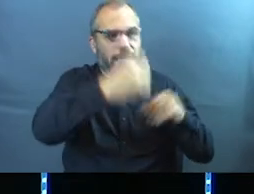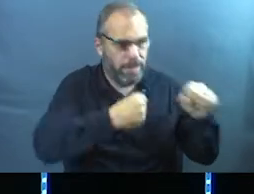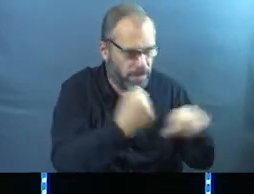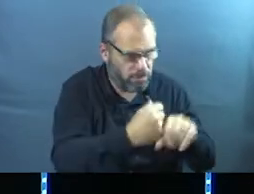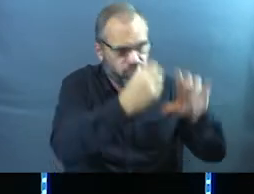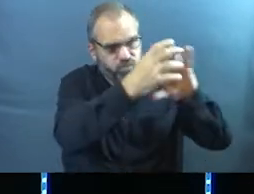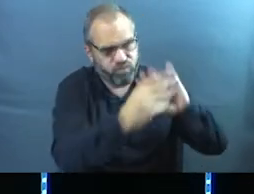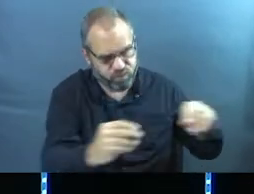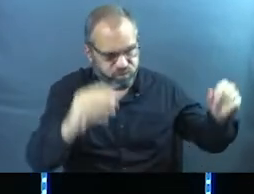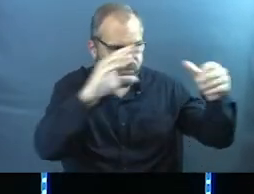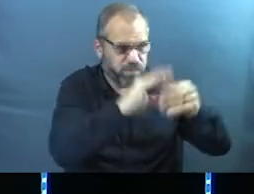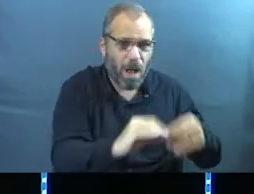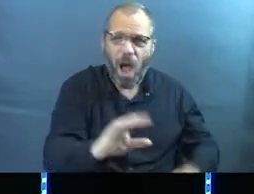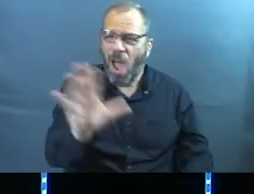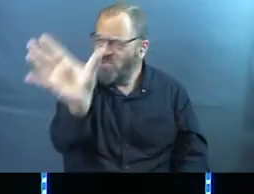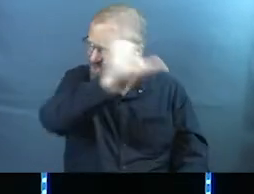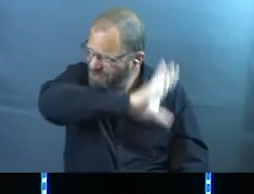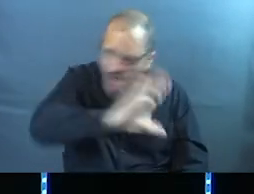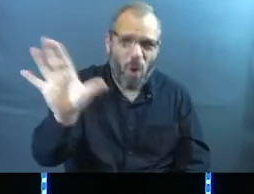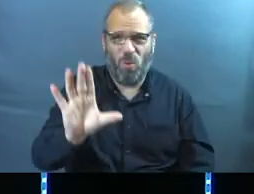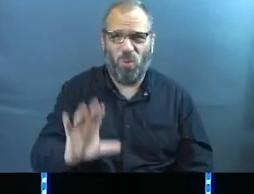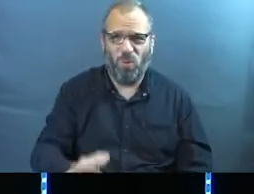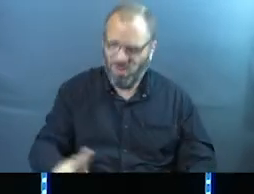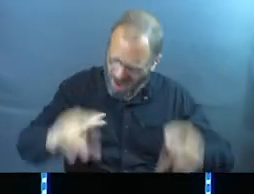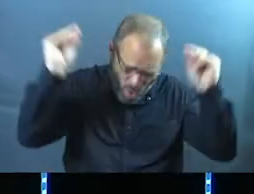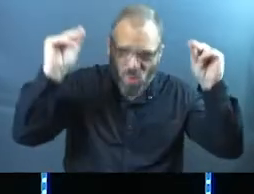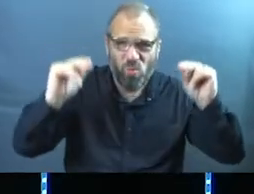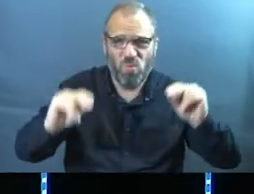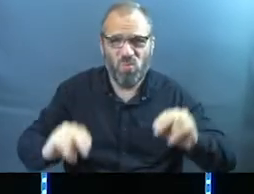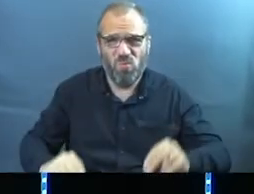any farther. Heck no.